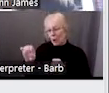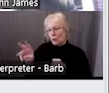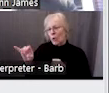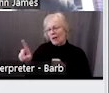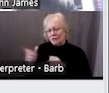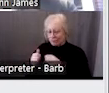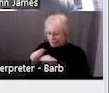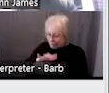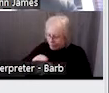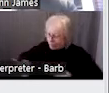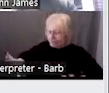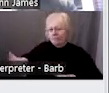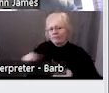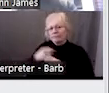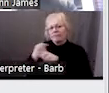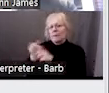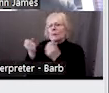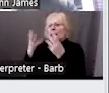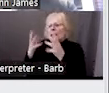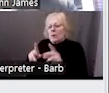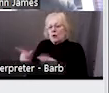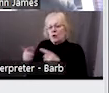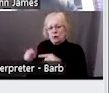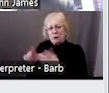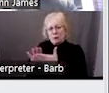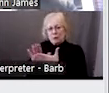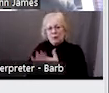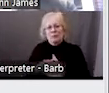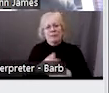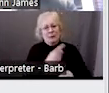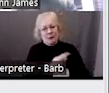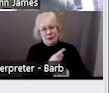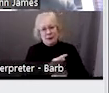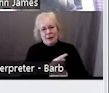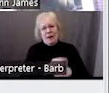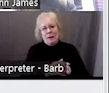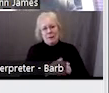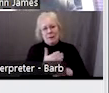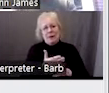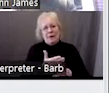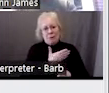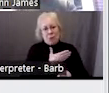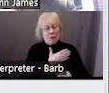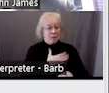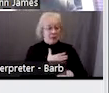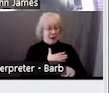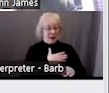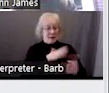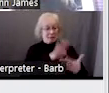school. And it was before my in-person graduation got canceled too, so.